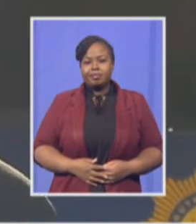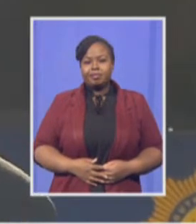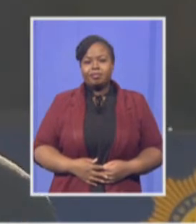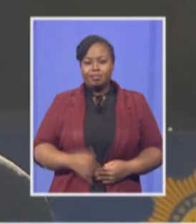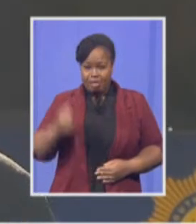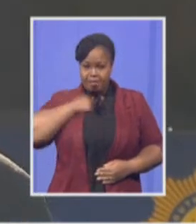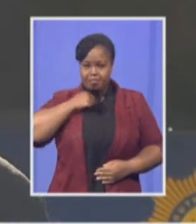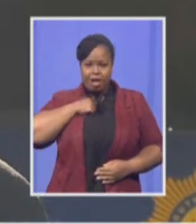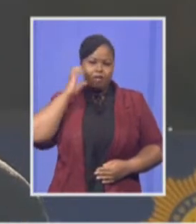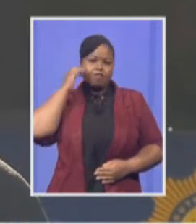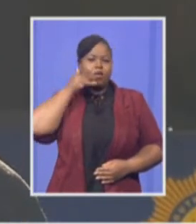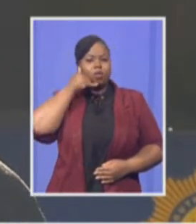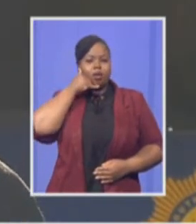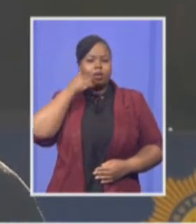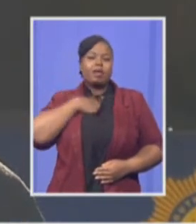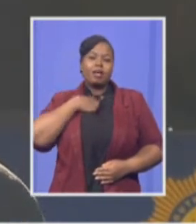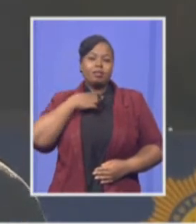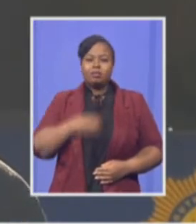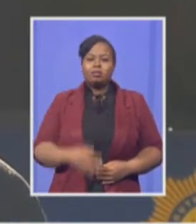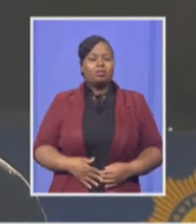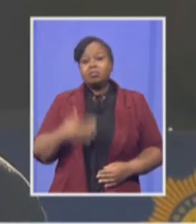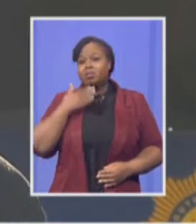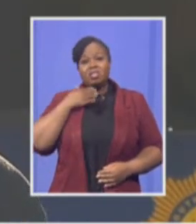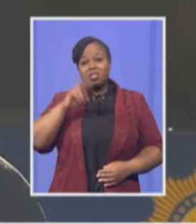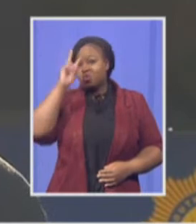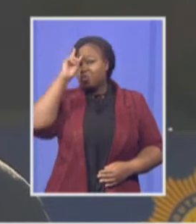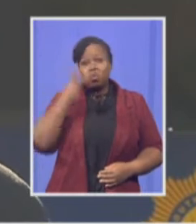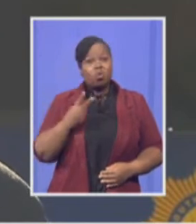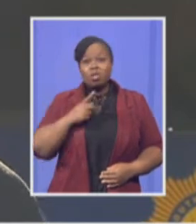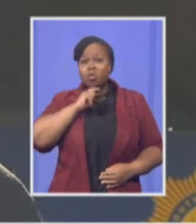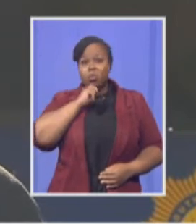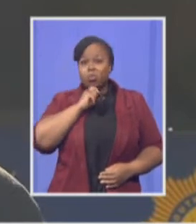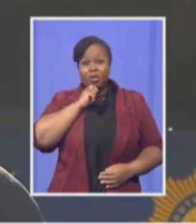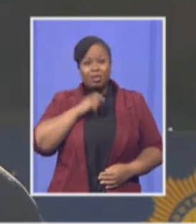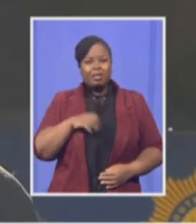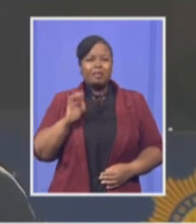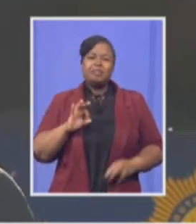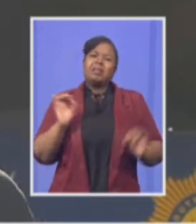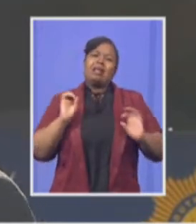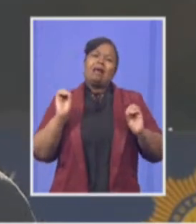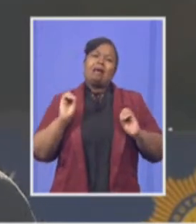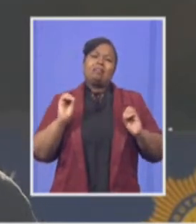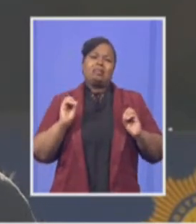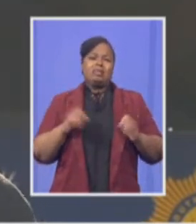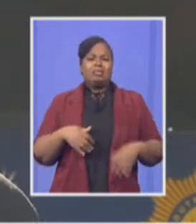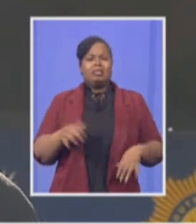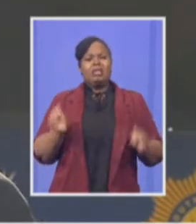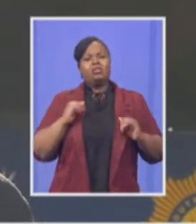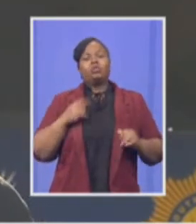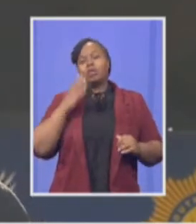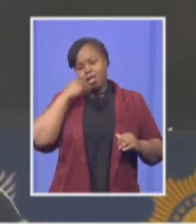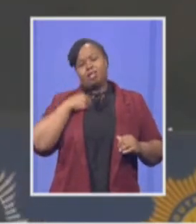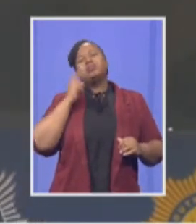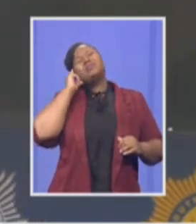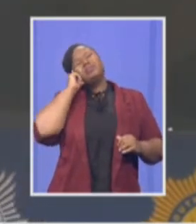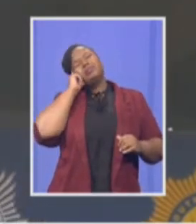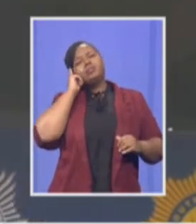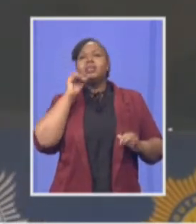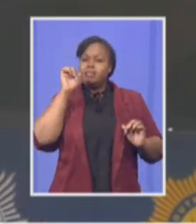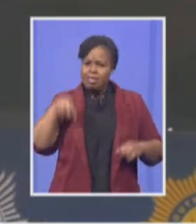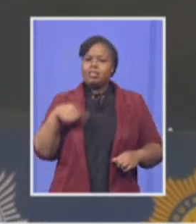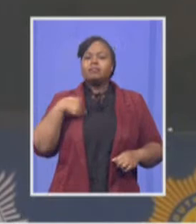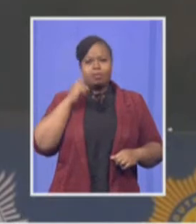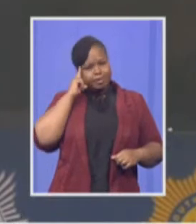Yami lo number. Ungafoni ngo2 uma ingekho into eserious ungibuza ukuthi ngilele. Yebo ngilele.